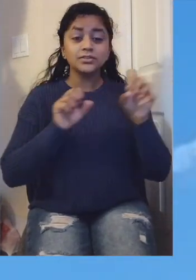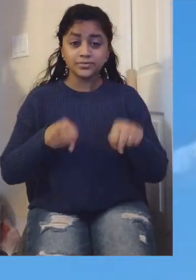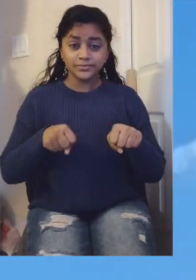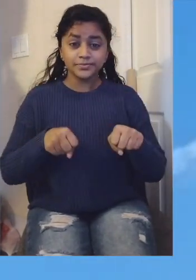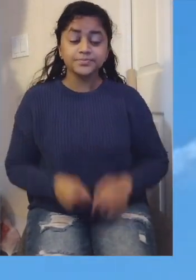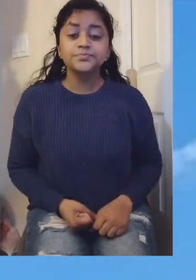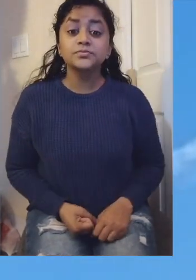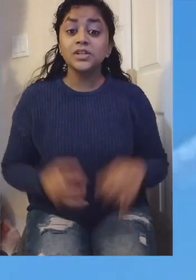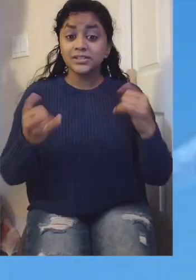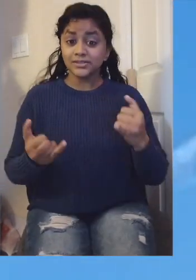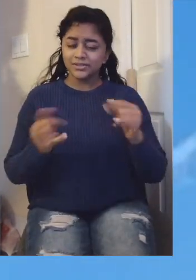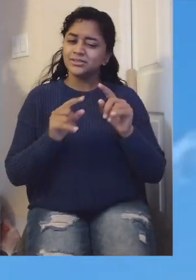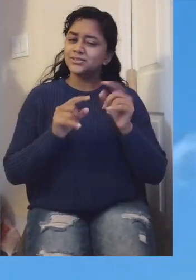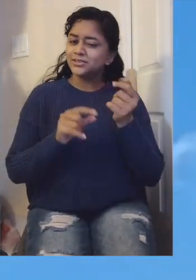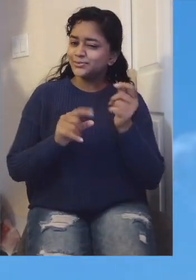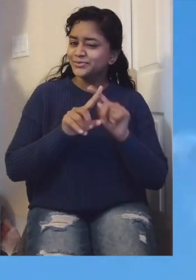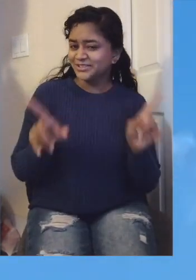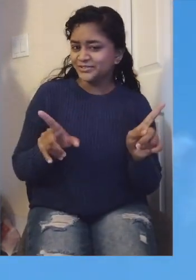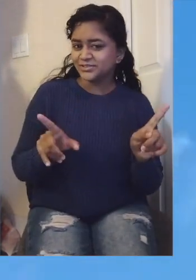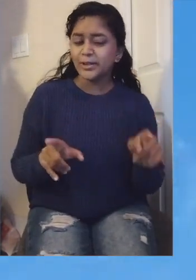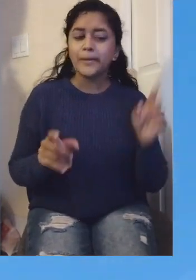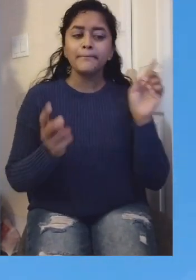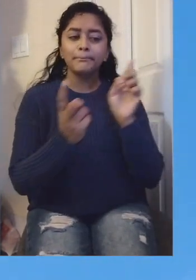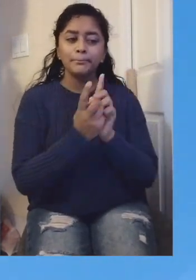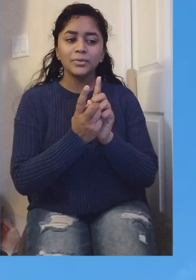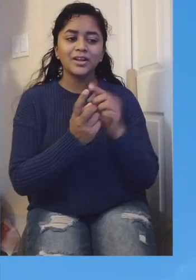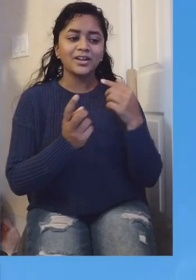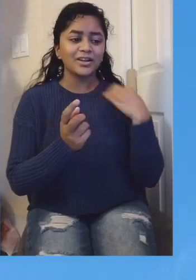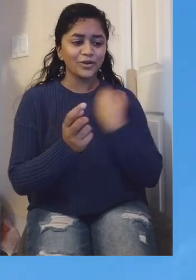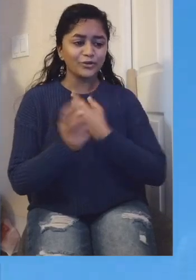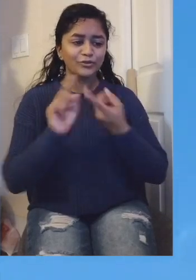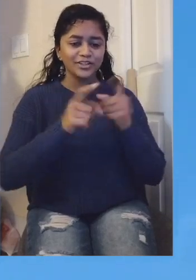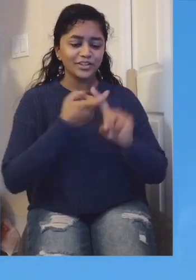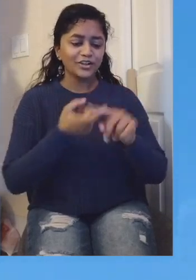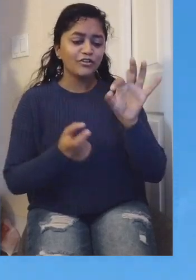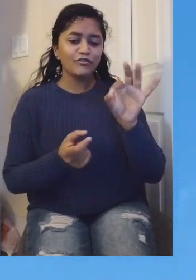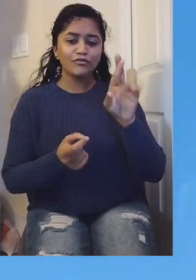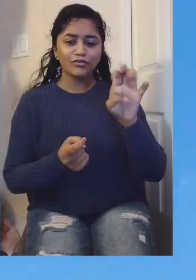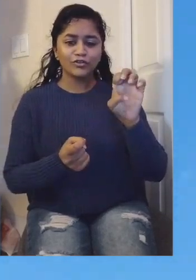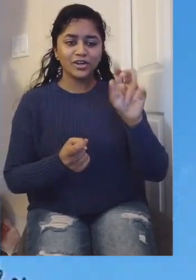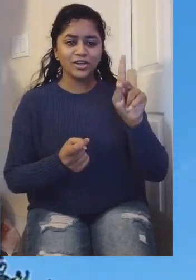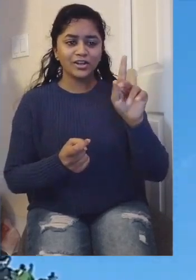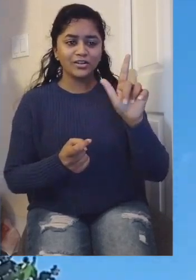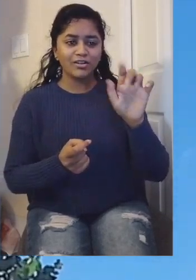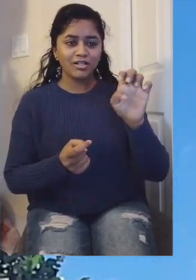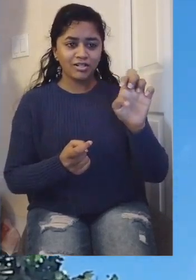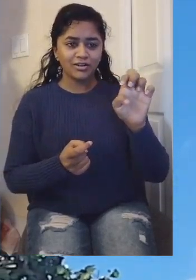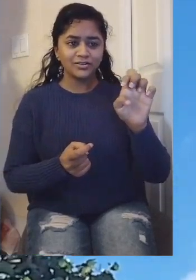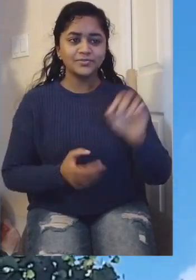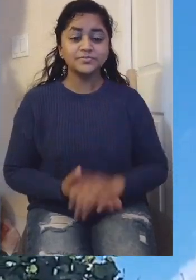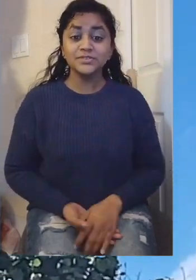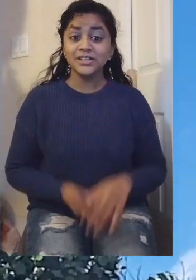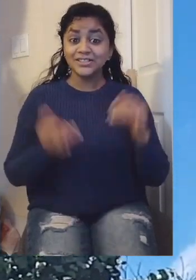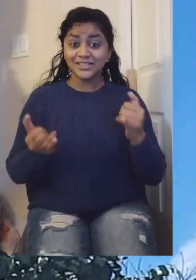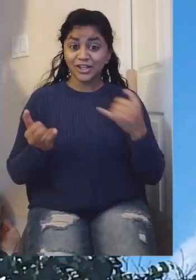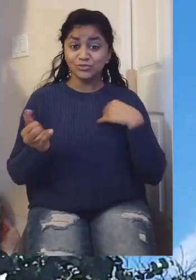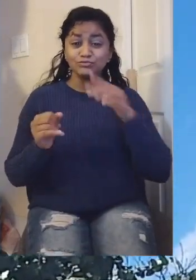we're talking things a little bit different. Meet my buddy Freckle.